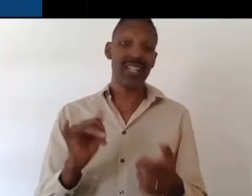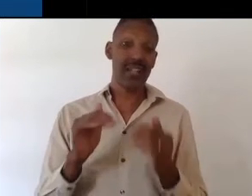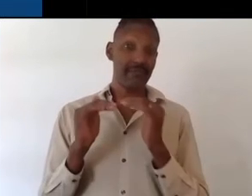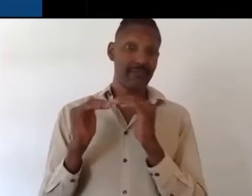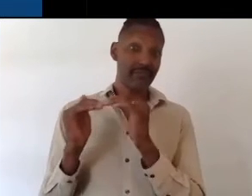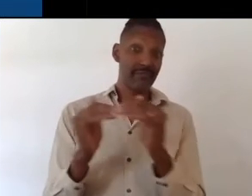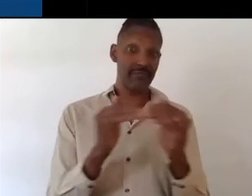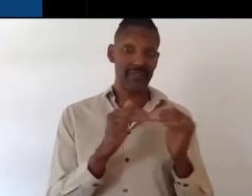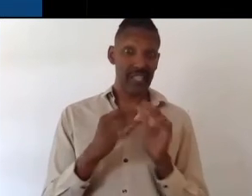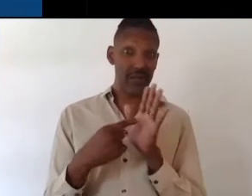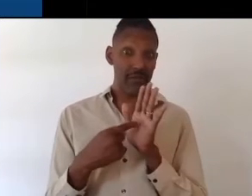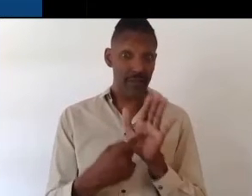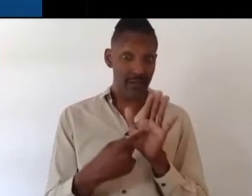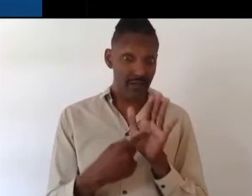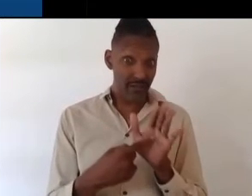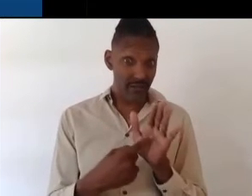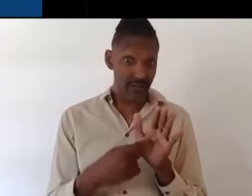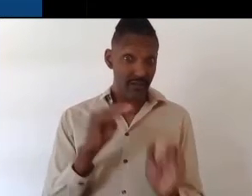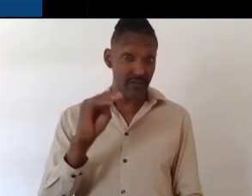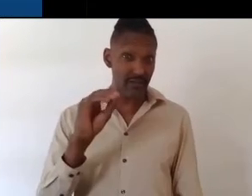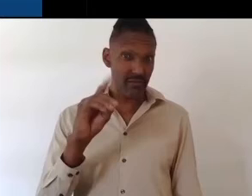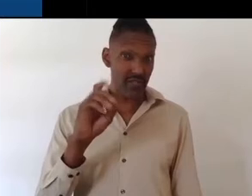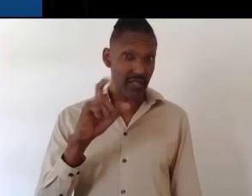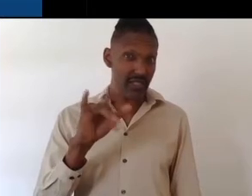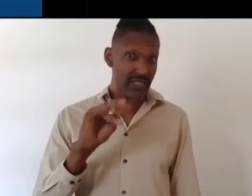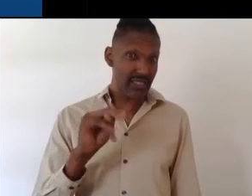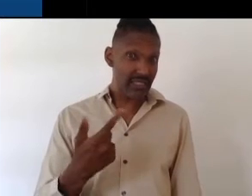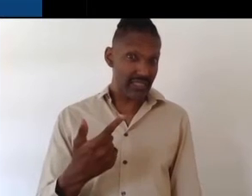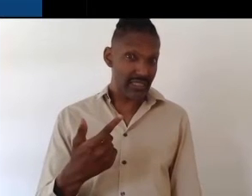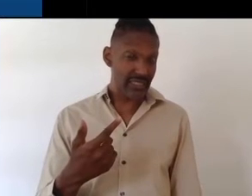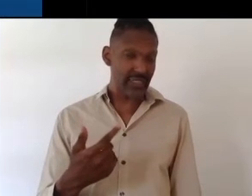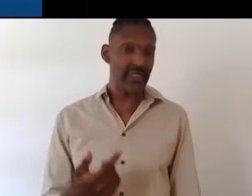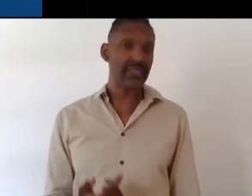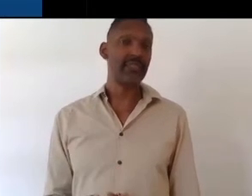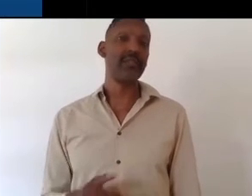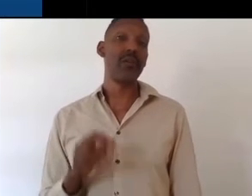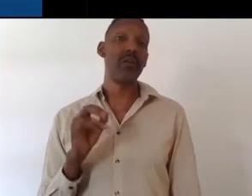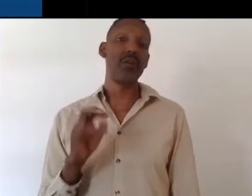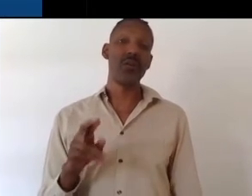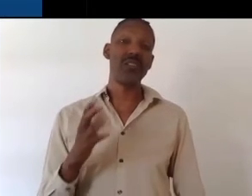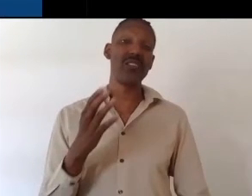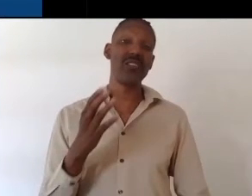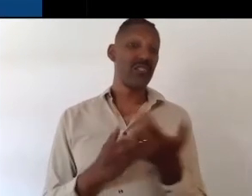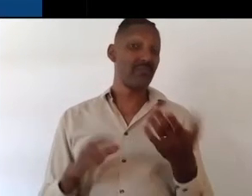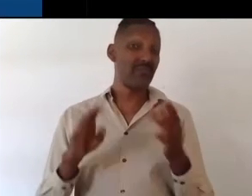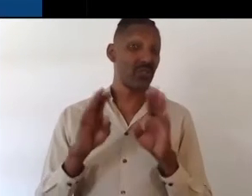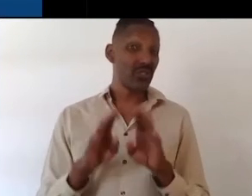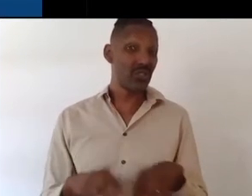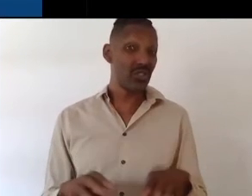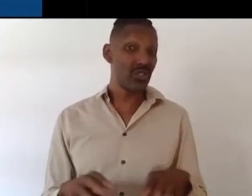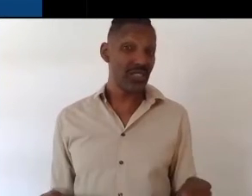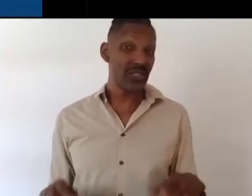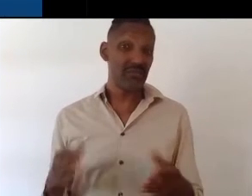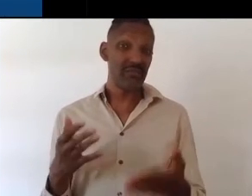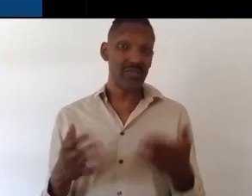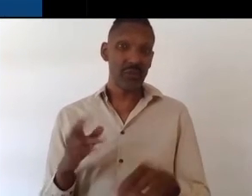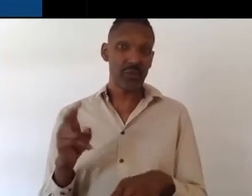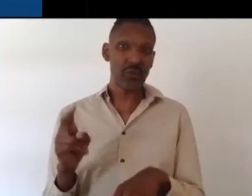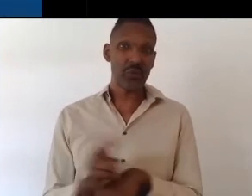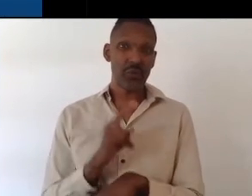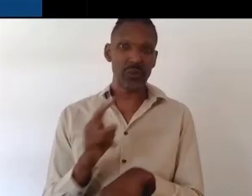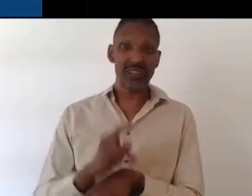or icons, having those already part of your STEM investigation time. And then the last one is